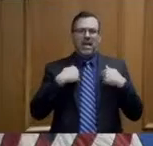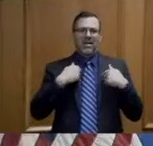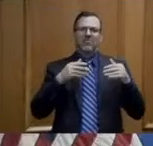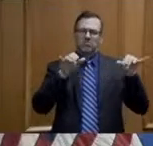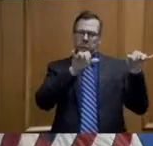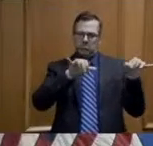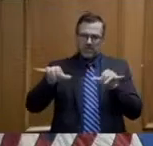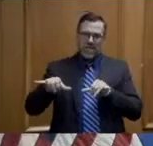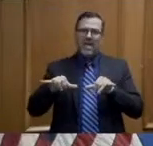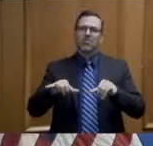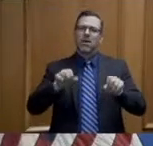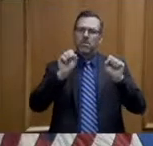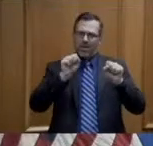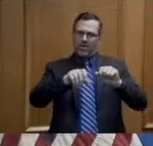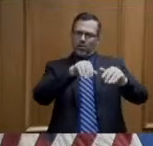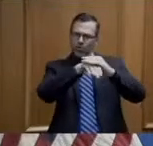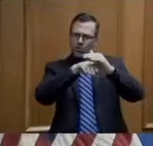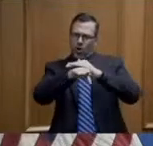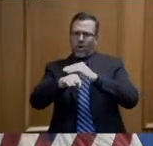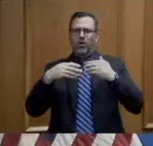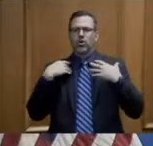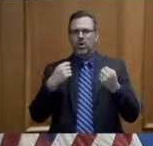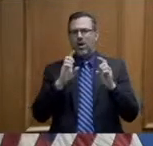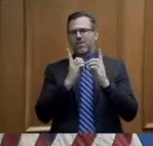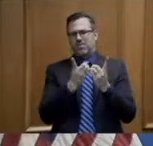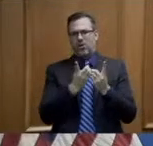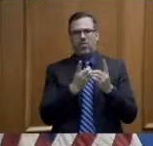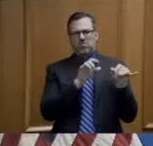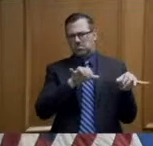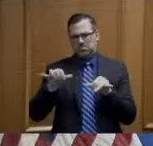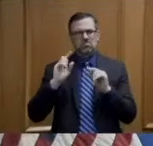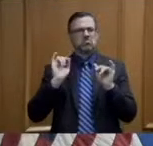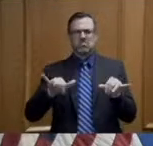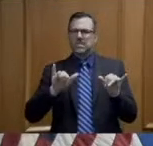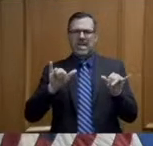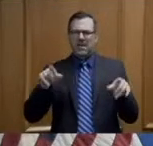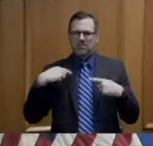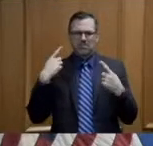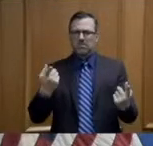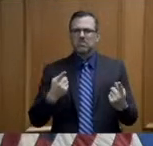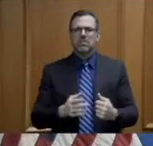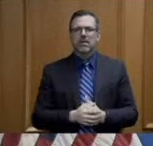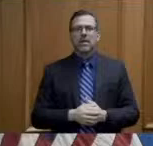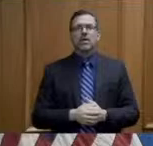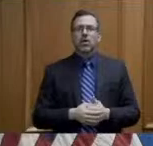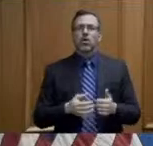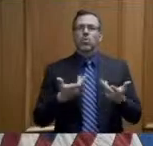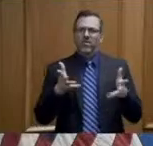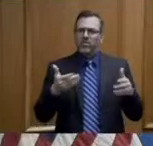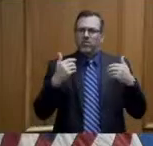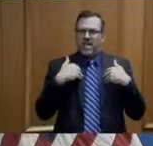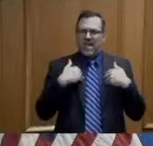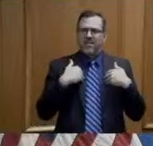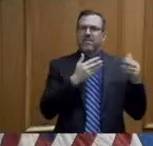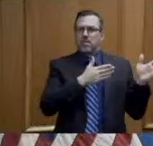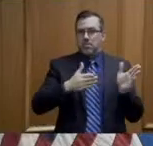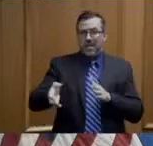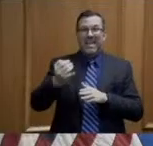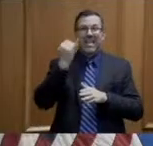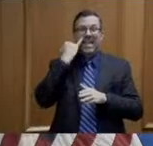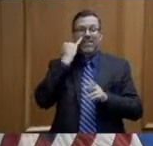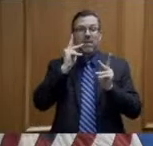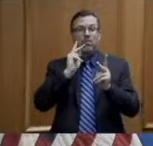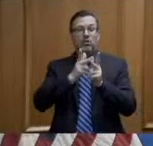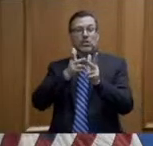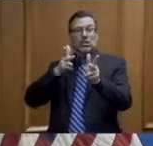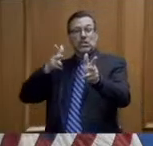at all of our health departments any day of the week, just like they always have. So there is a plan for overflow and contingency if it comes to